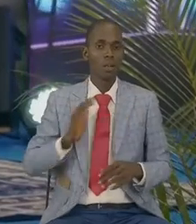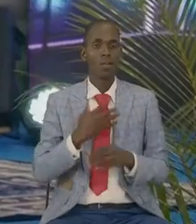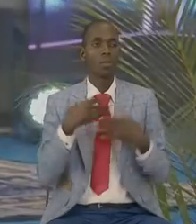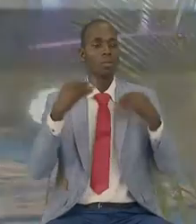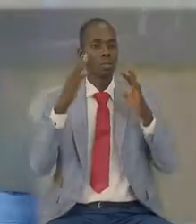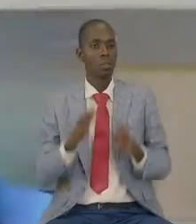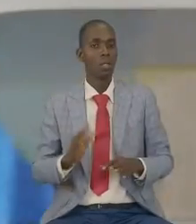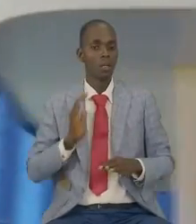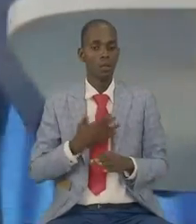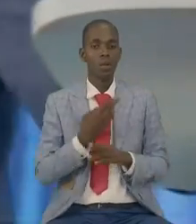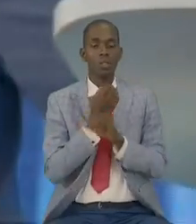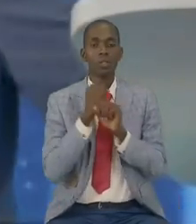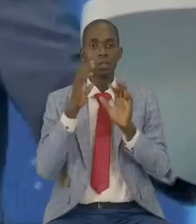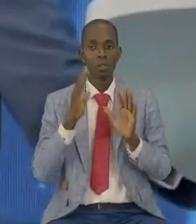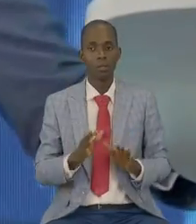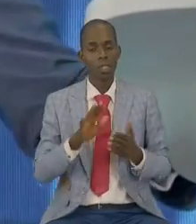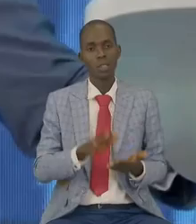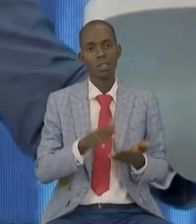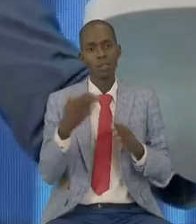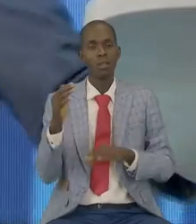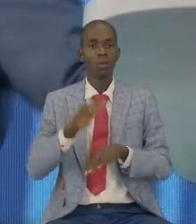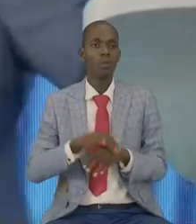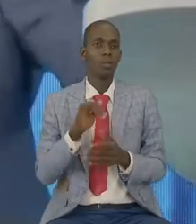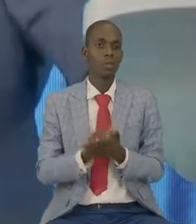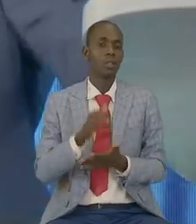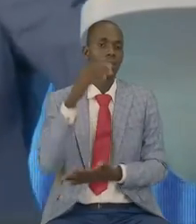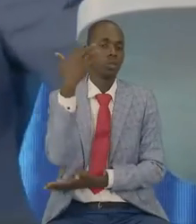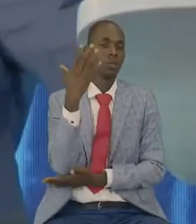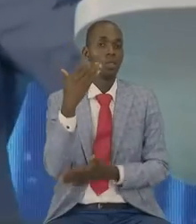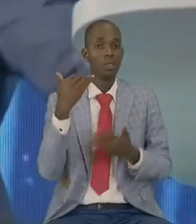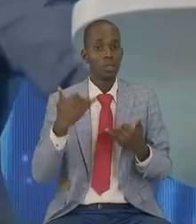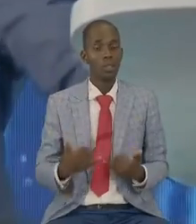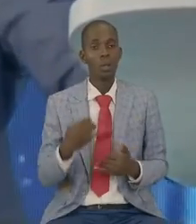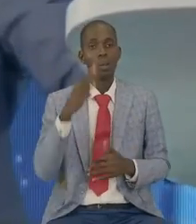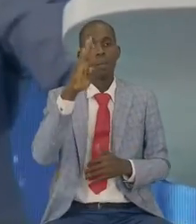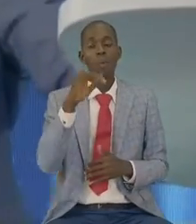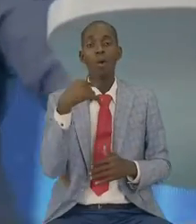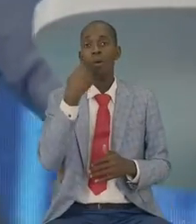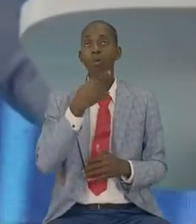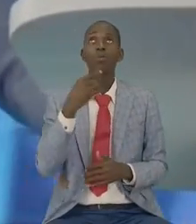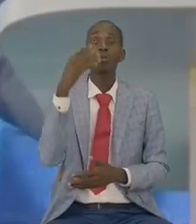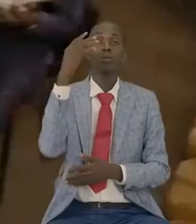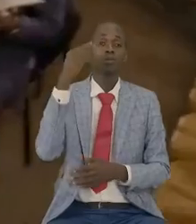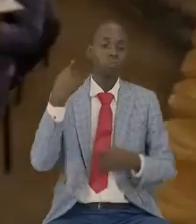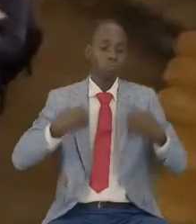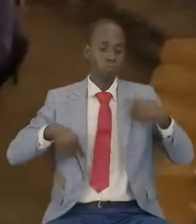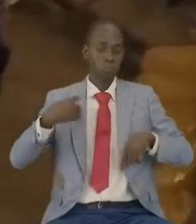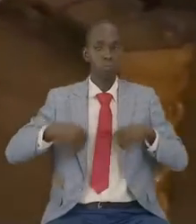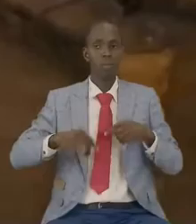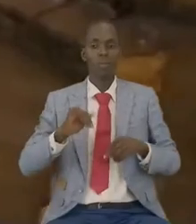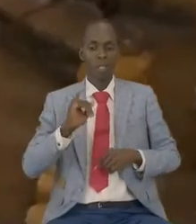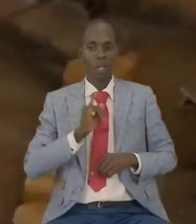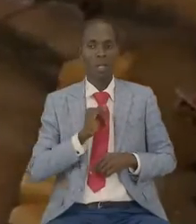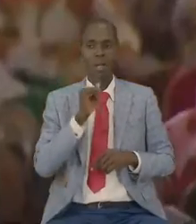our redeemer, died on that tree. Now, by those stripes, I am healed. I